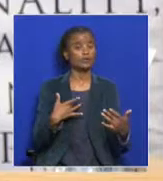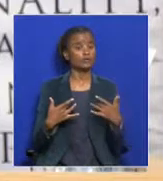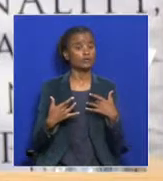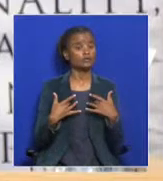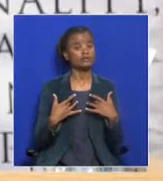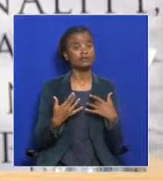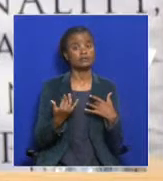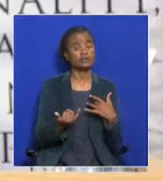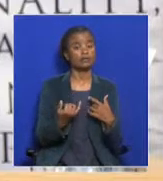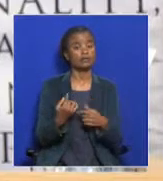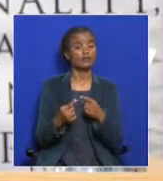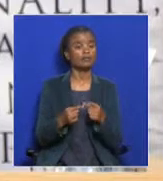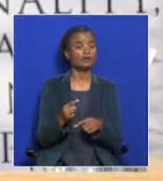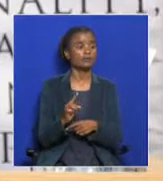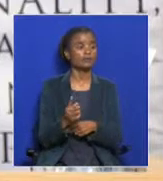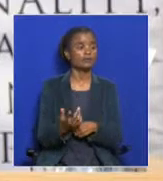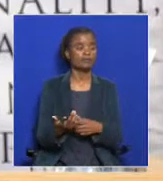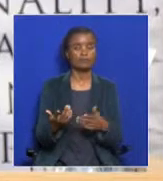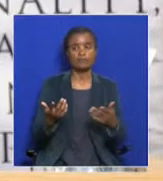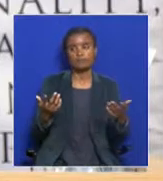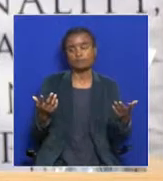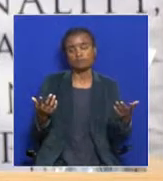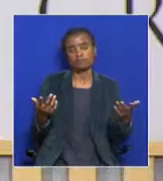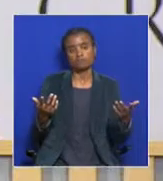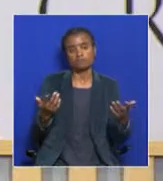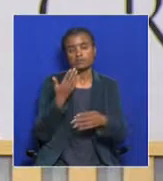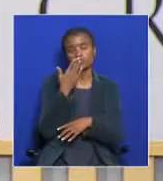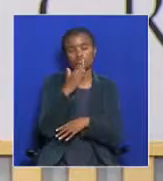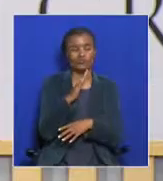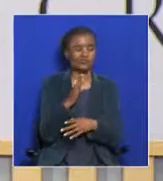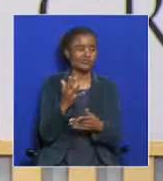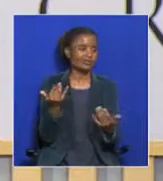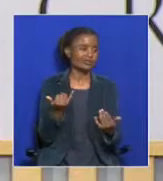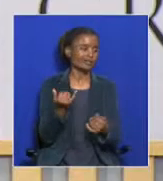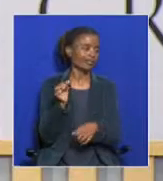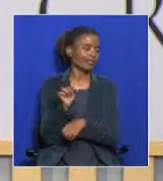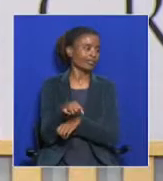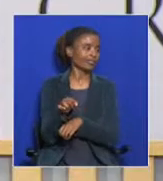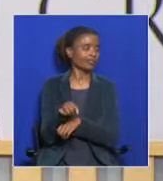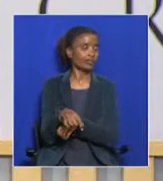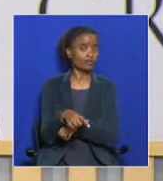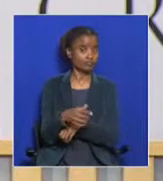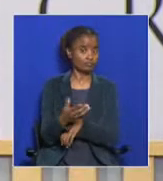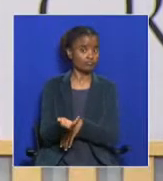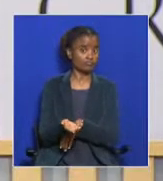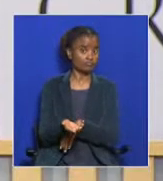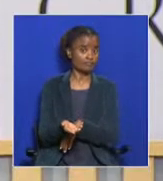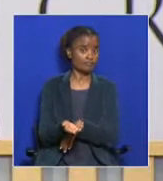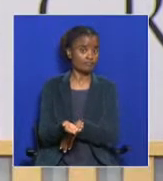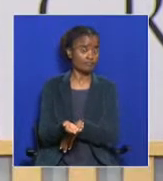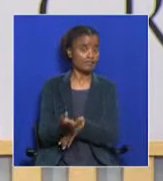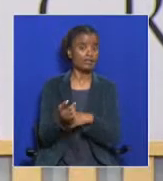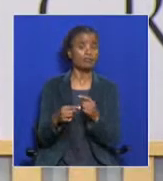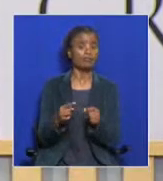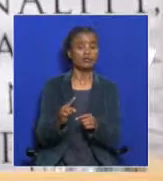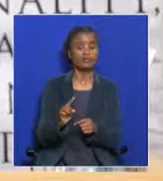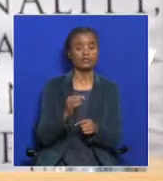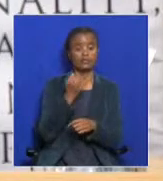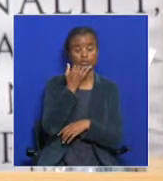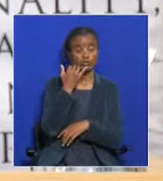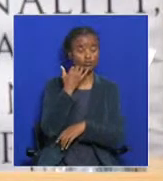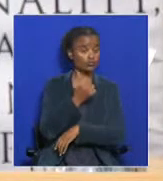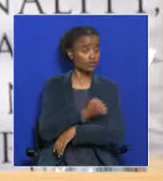the dismissive attitude you appear to have towards these drugs. Firstly, the risk